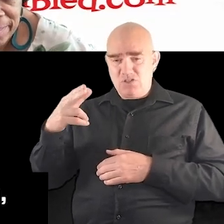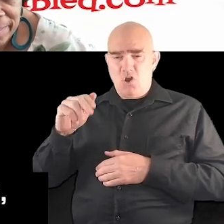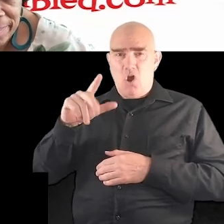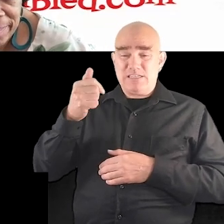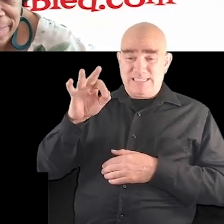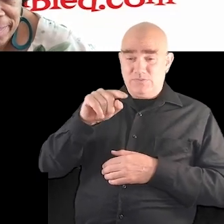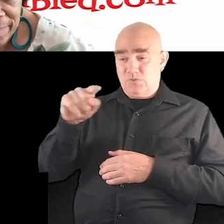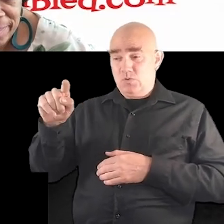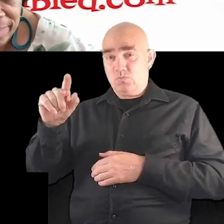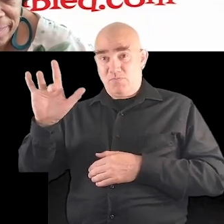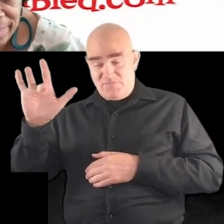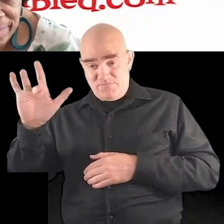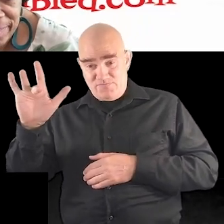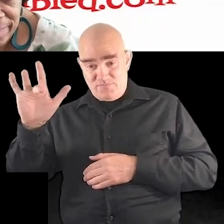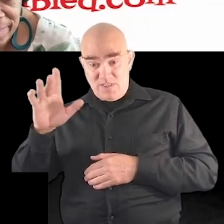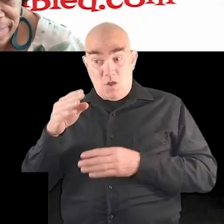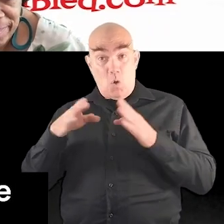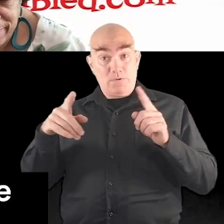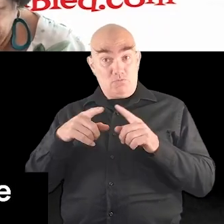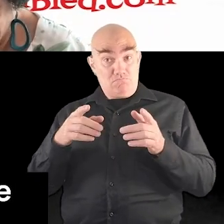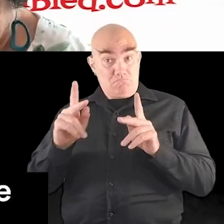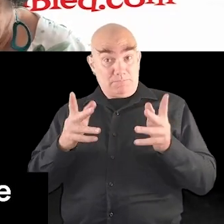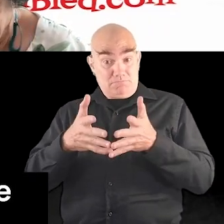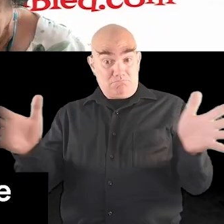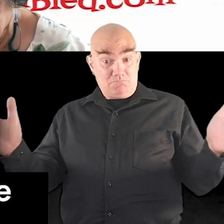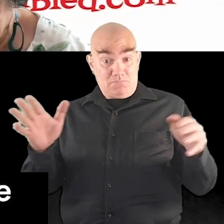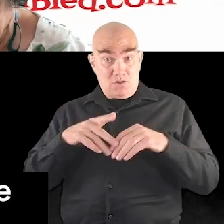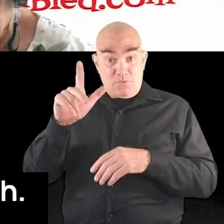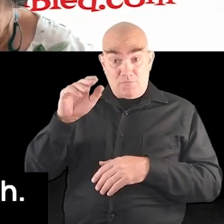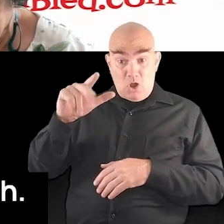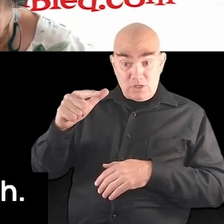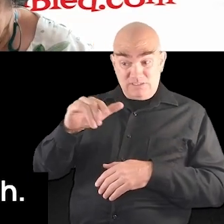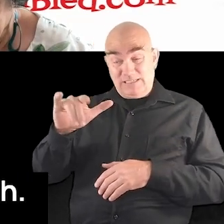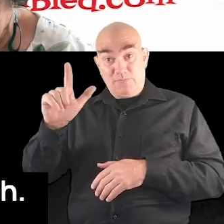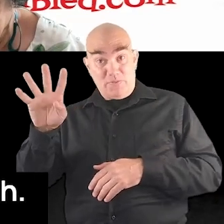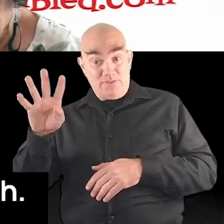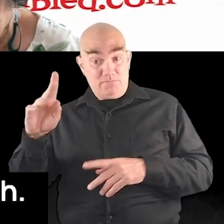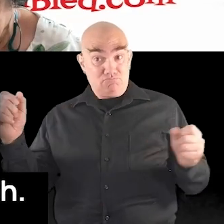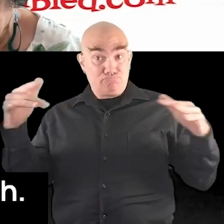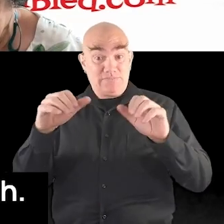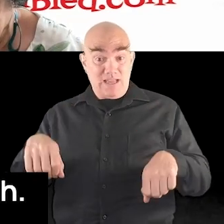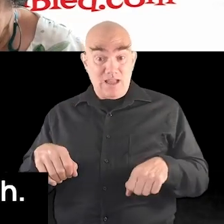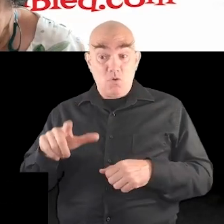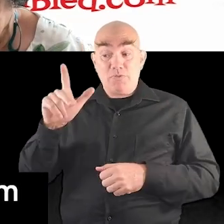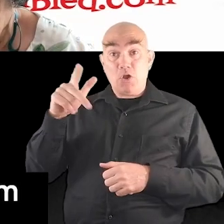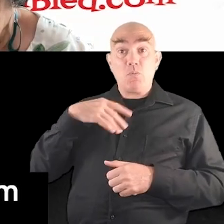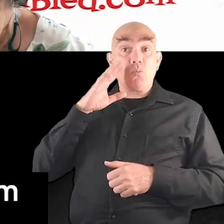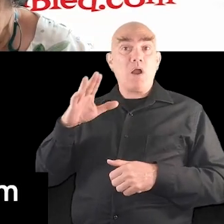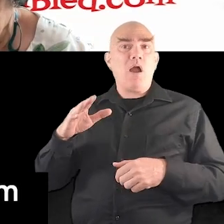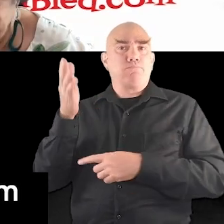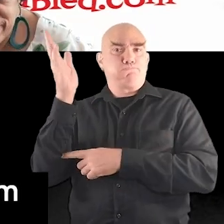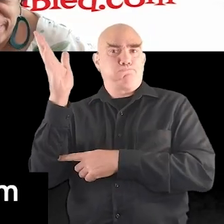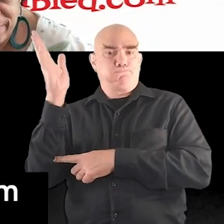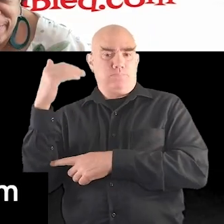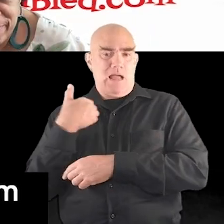Michigan, August 19th through the 25th. It is open to the public on the 23rd of August as well as the 24th. 23rd,